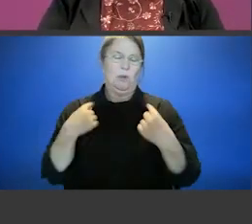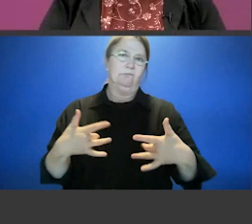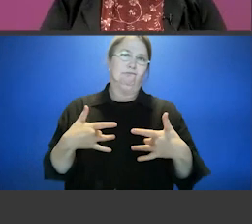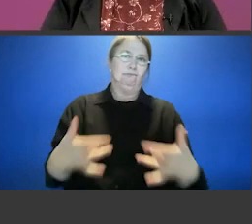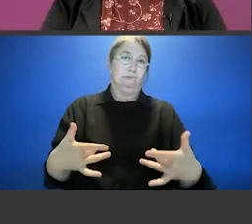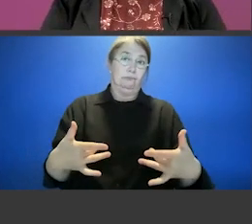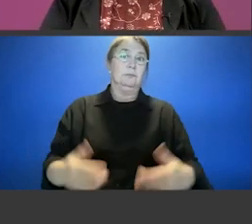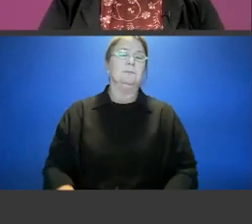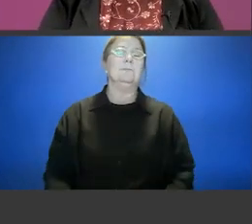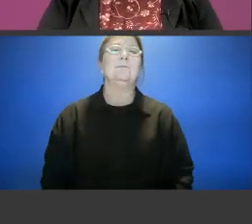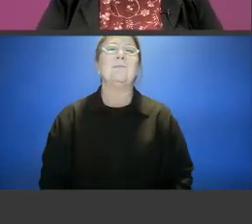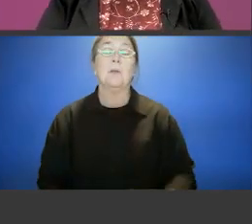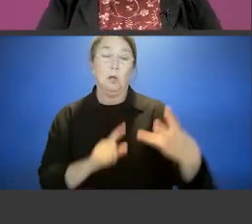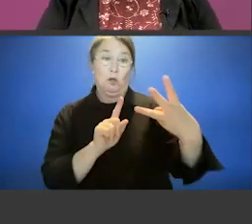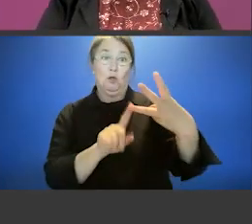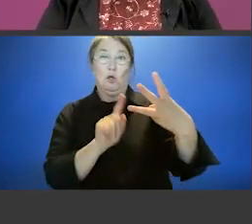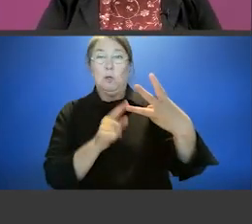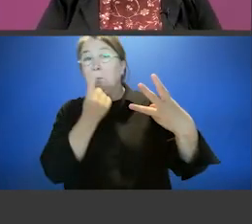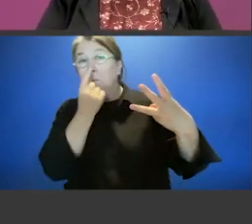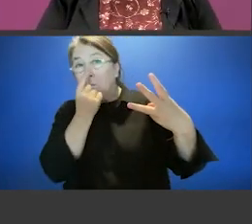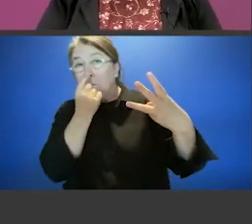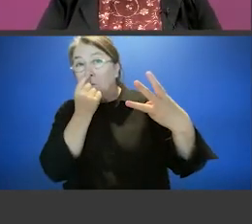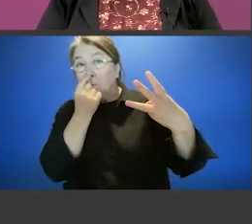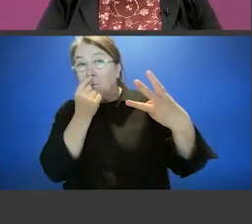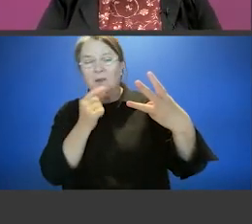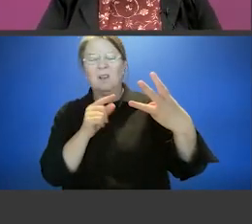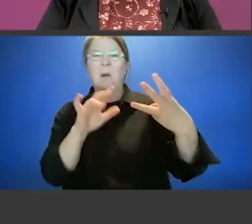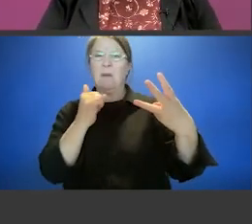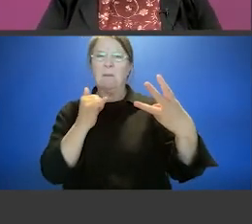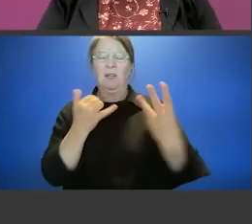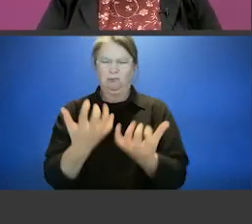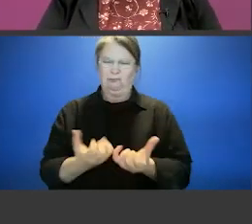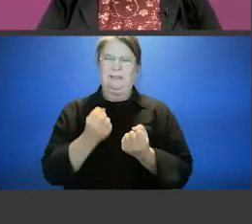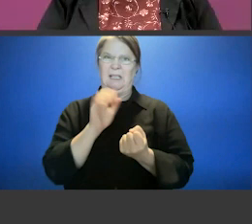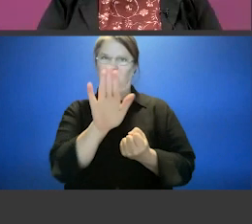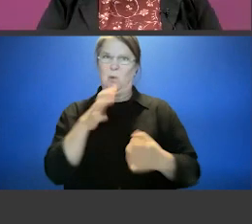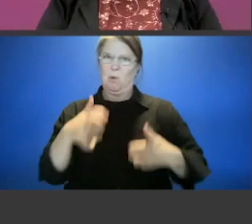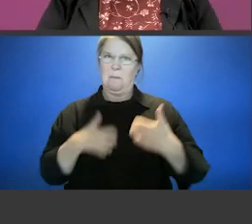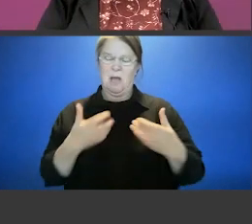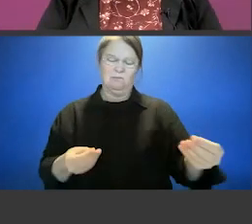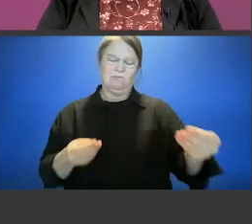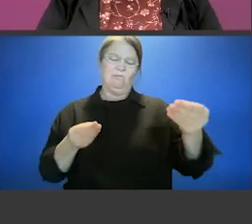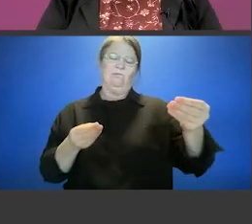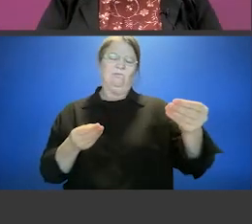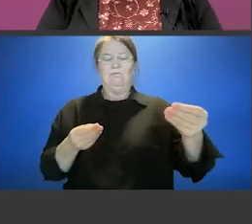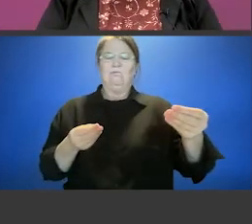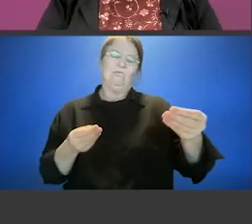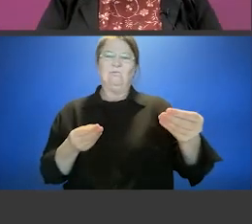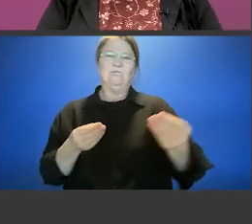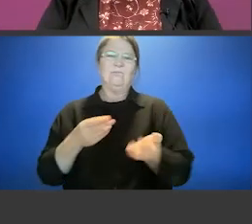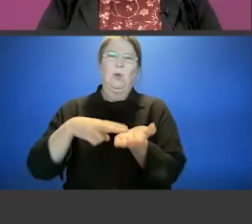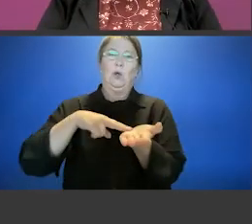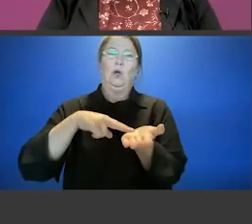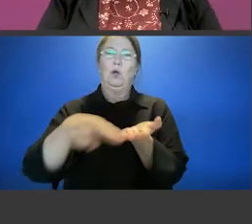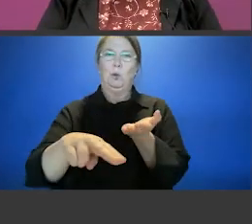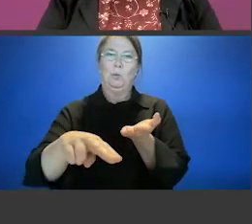And the third possible outcome is that IBAC may dismiss a complaint for various reasons. Some of the reasons, but not